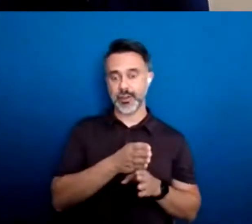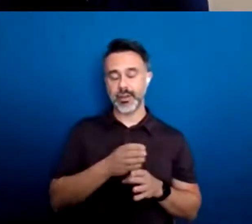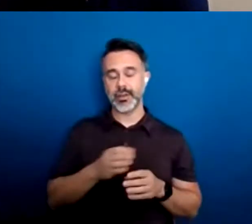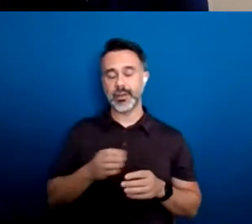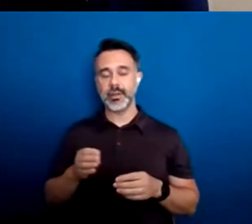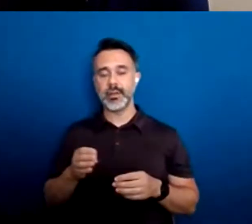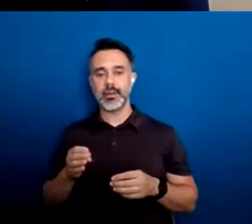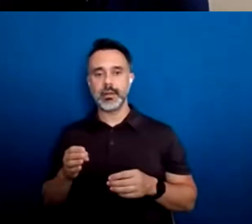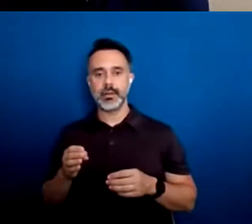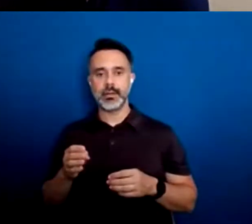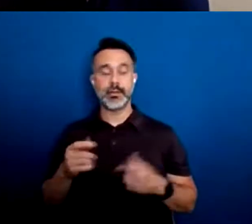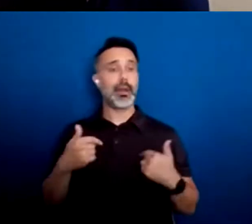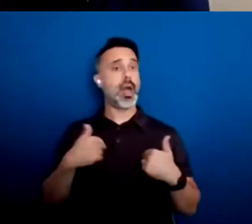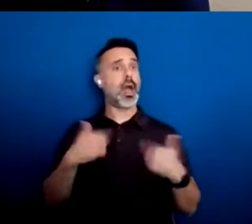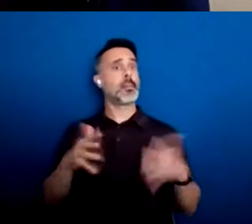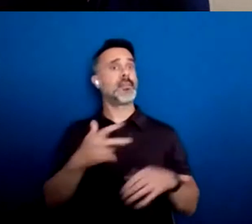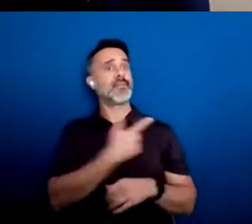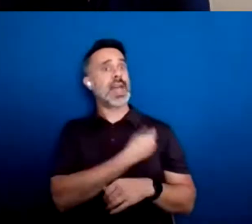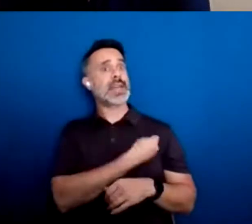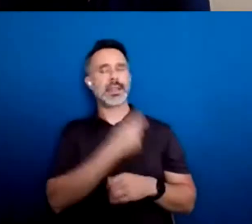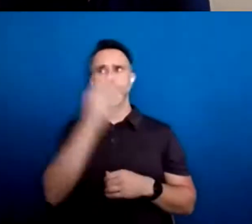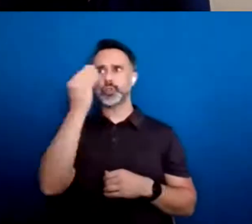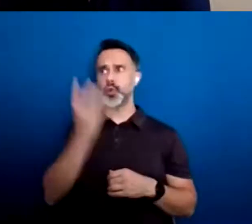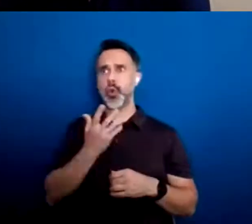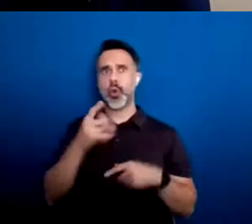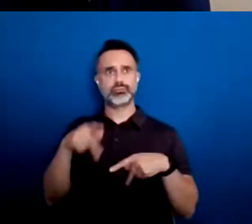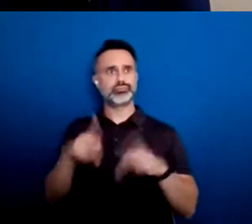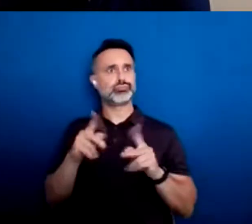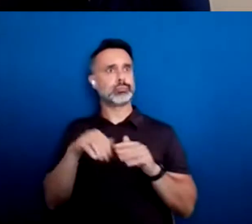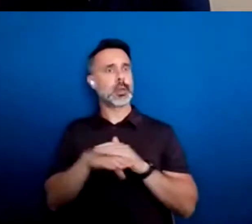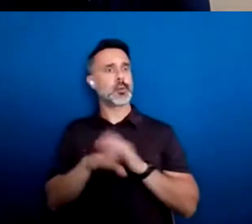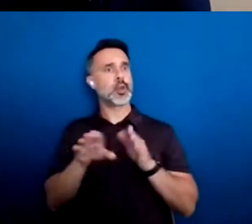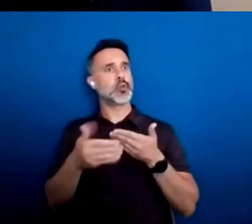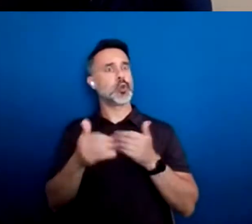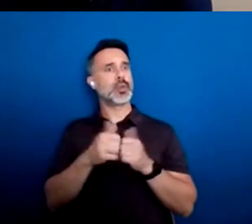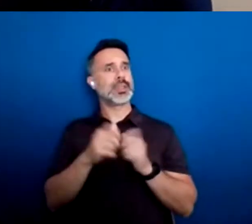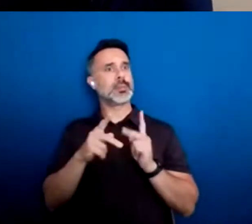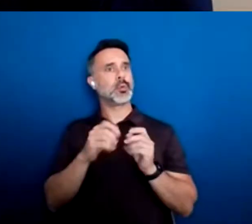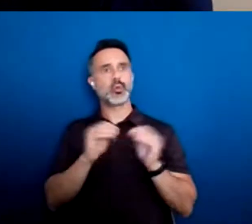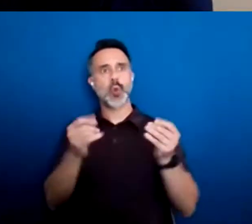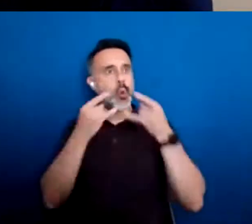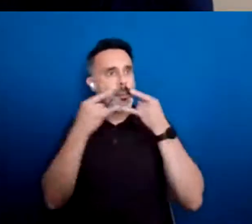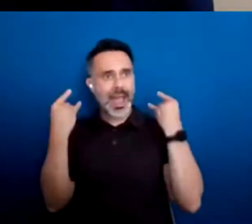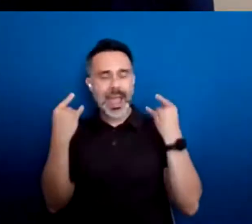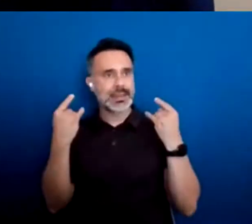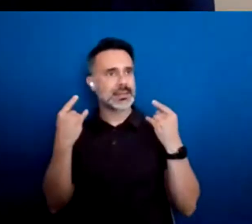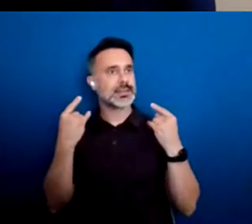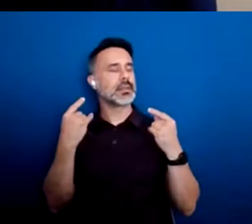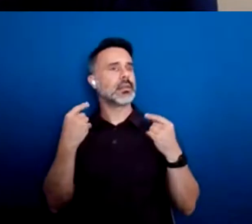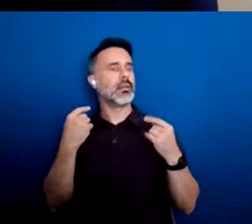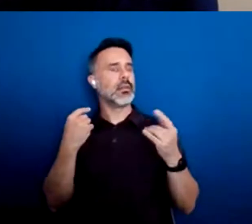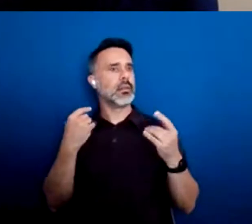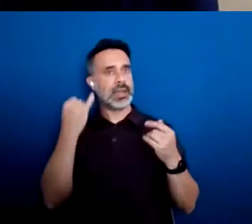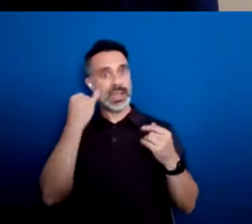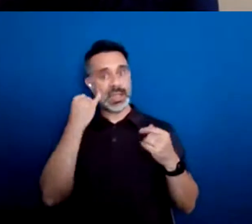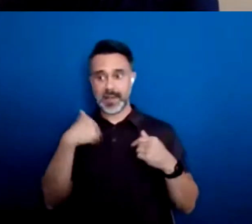been vaccinated. I was told I could be in a room with people without a mask if I'm at home,